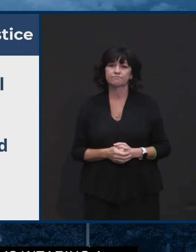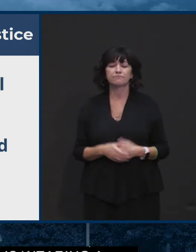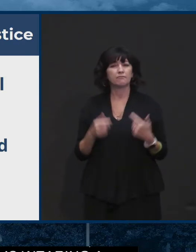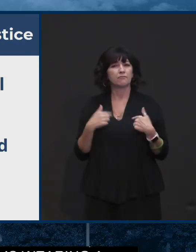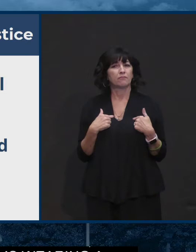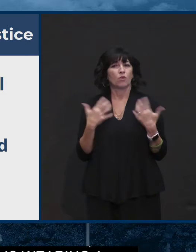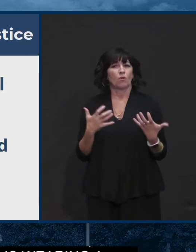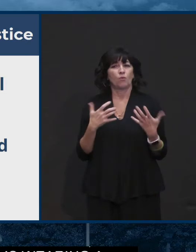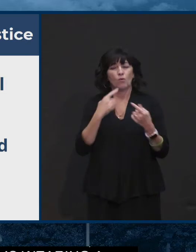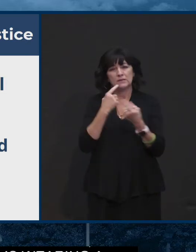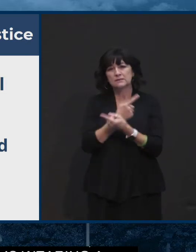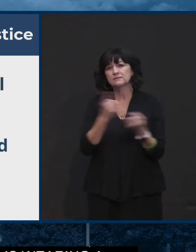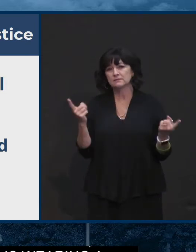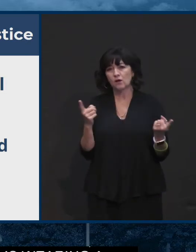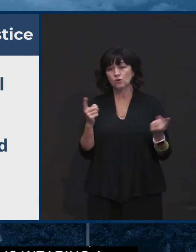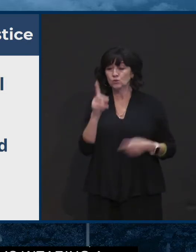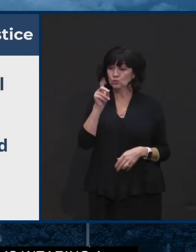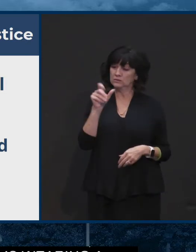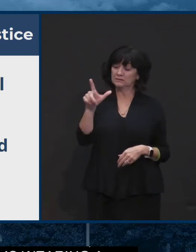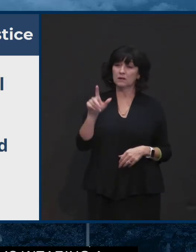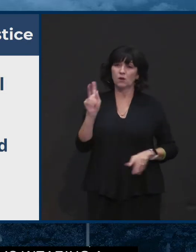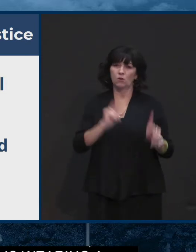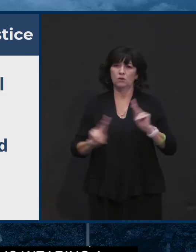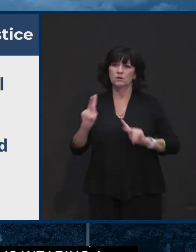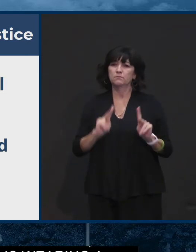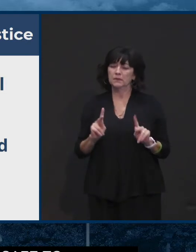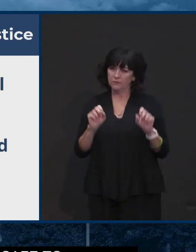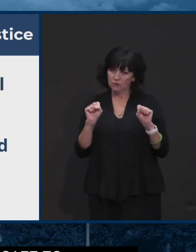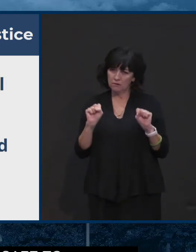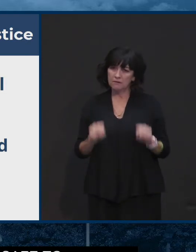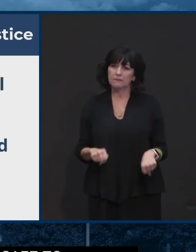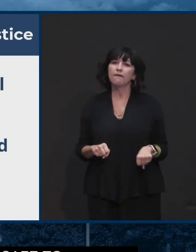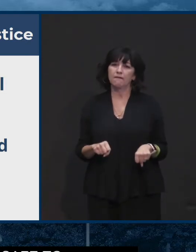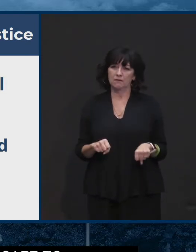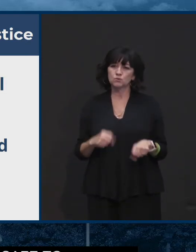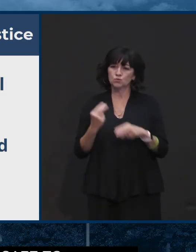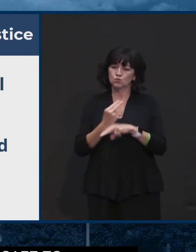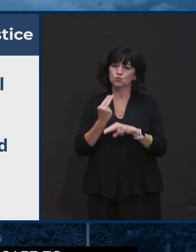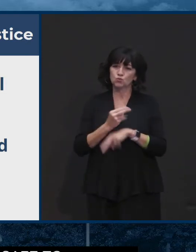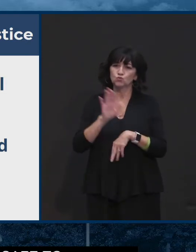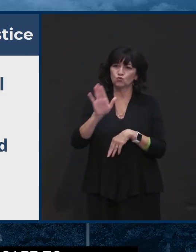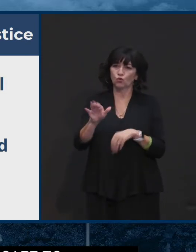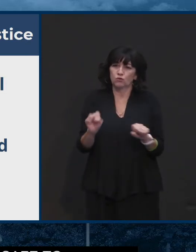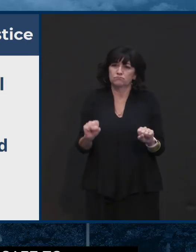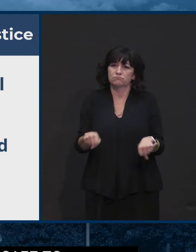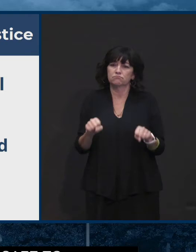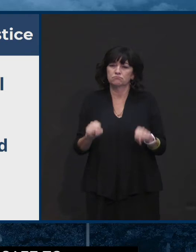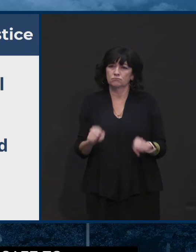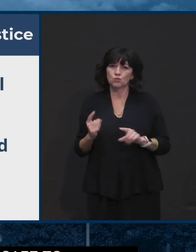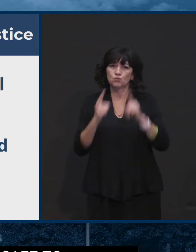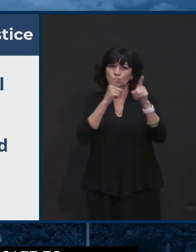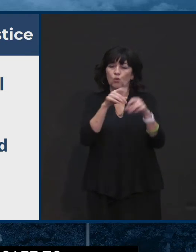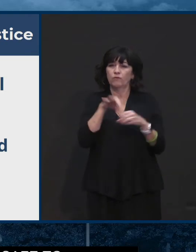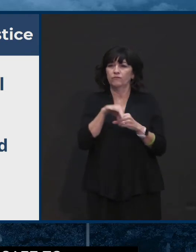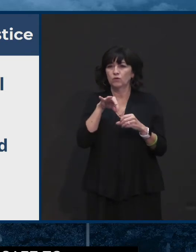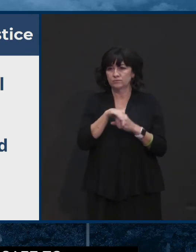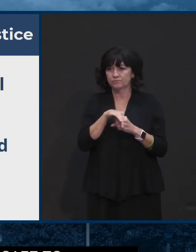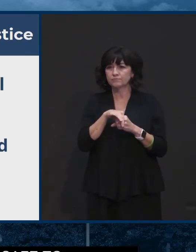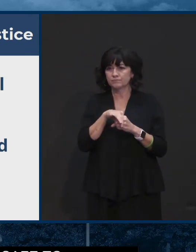to exercise their right to vote, that most fundamental of our rights. We know that during the time